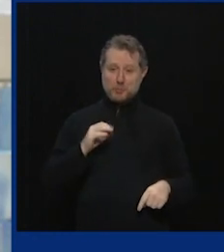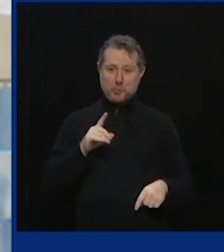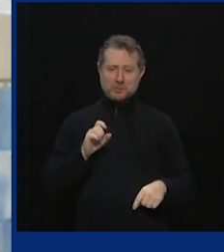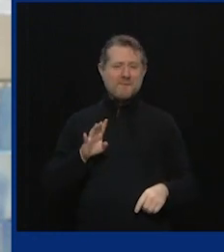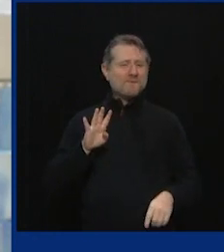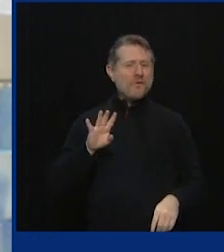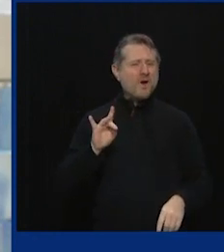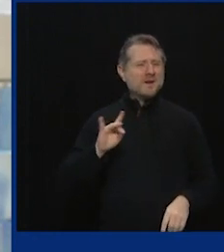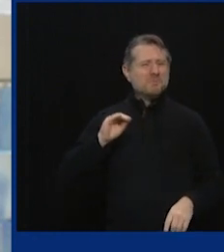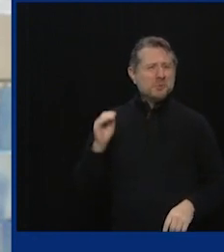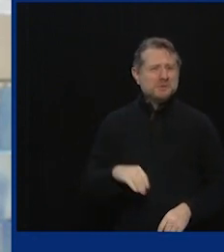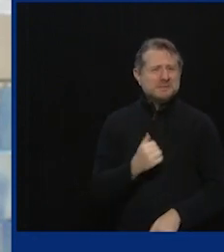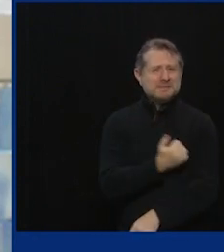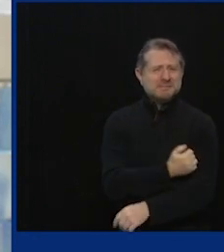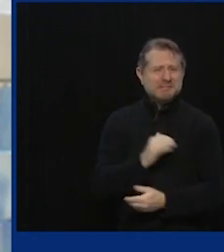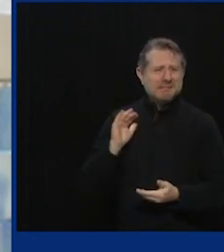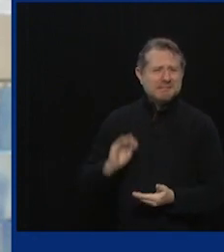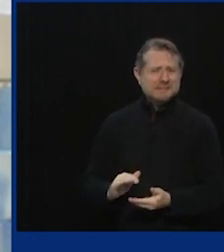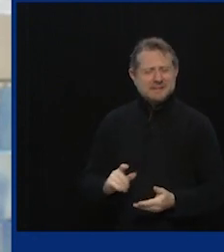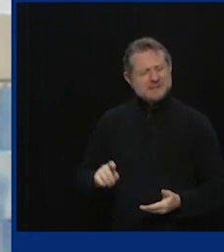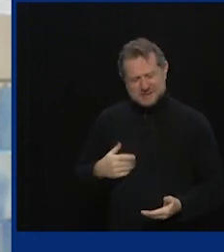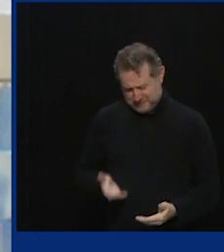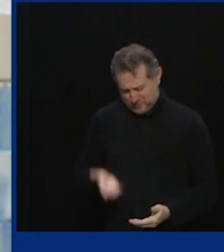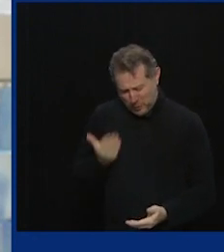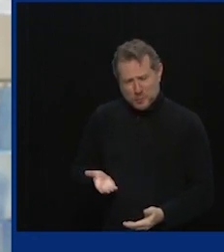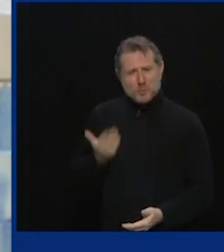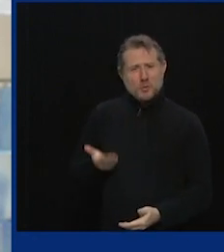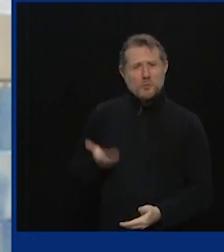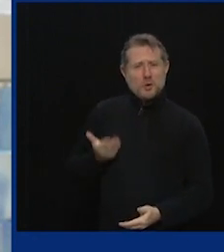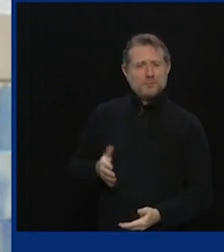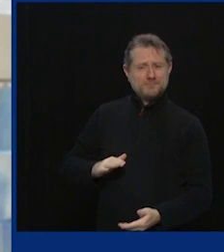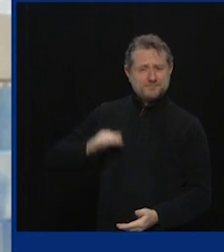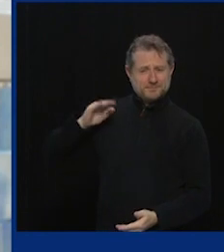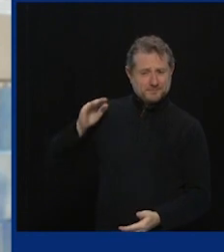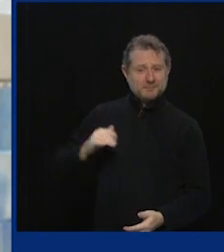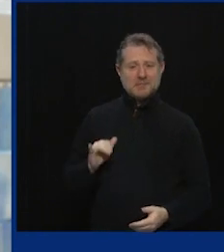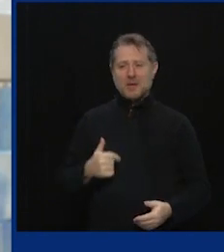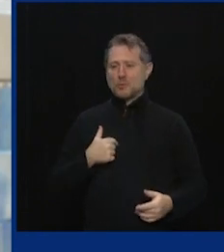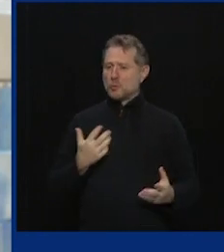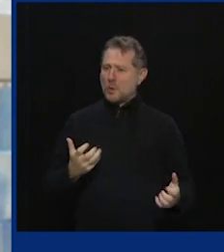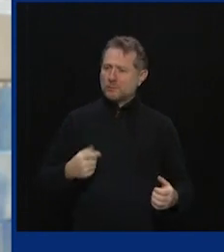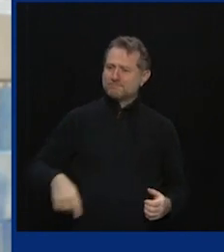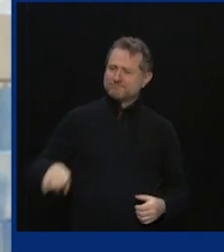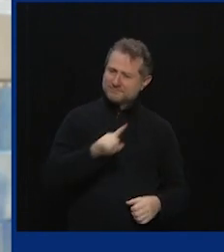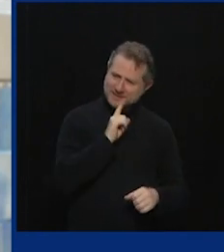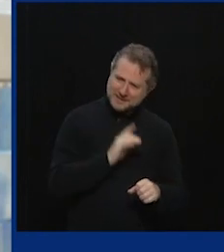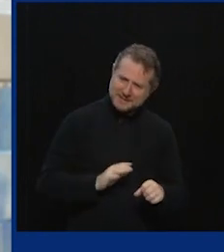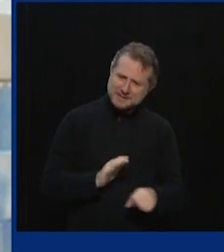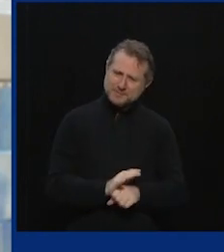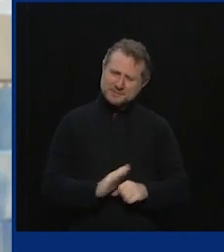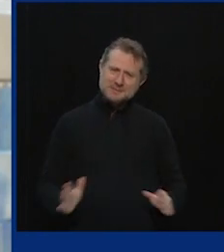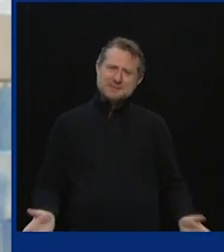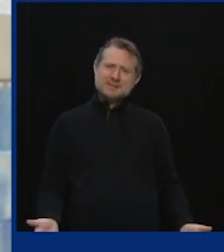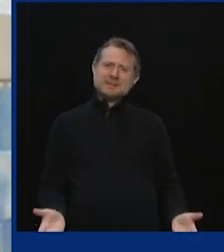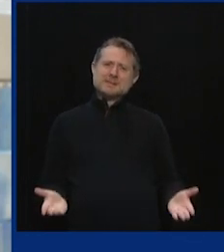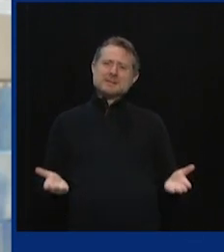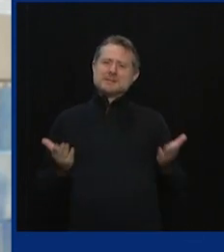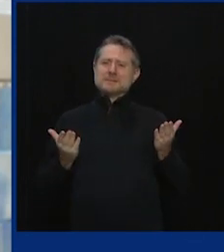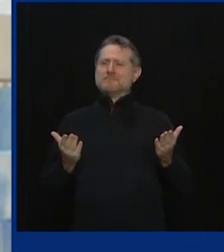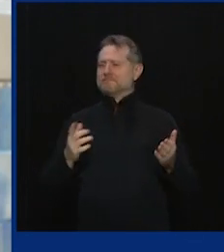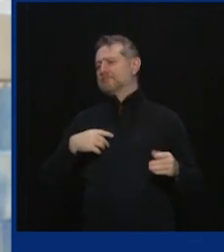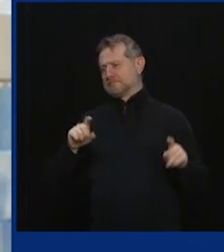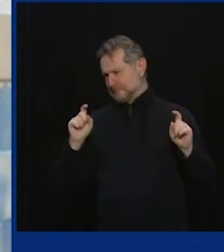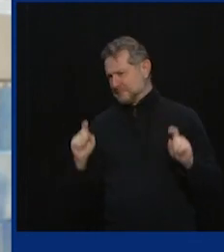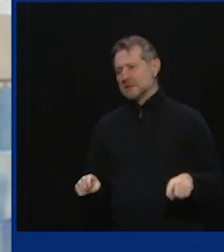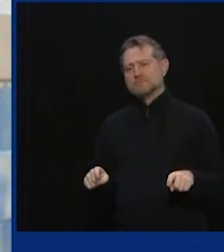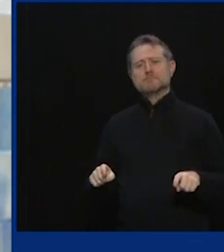rate. Can we leave here today committed to the cause of bringing more people to the realization that the